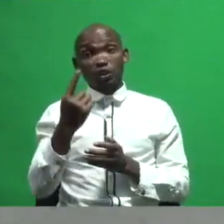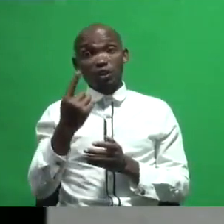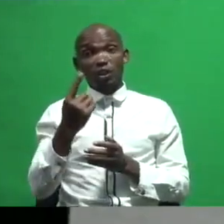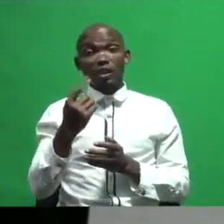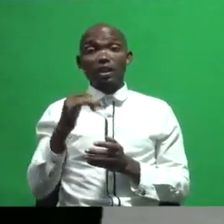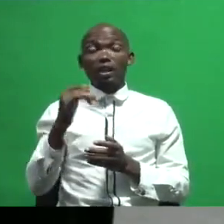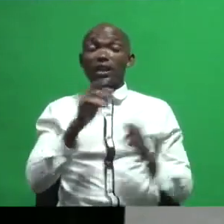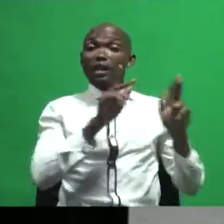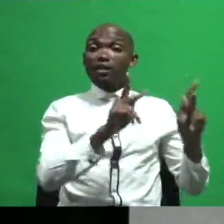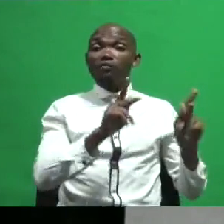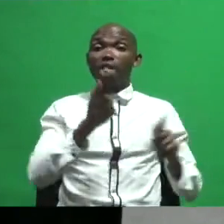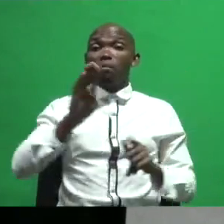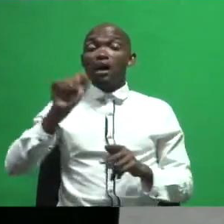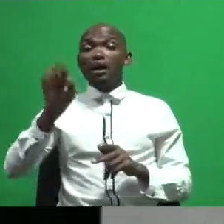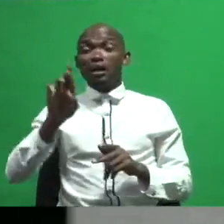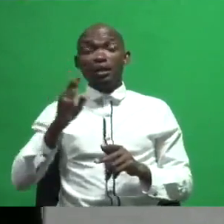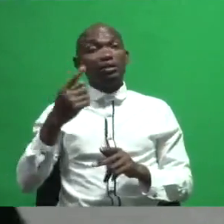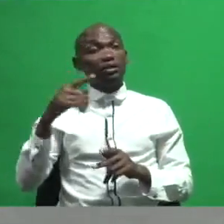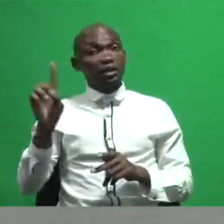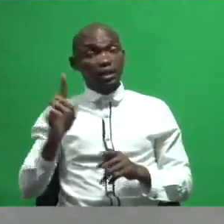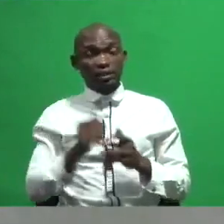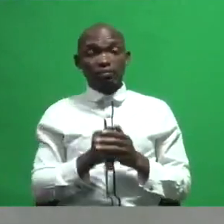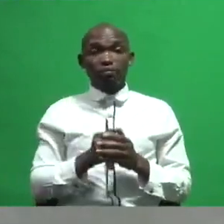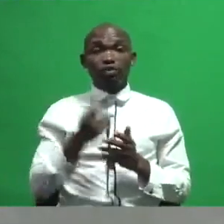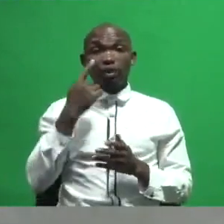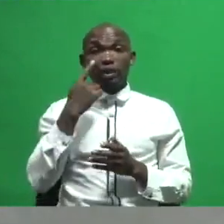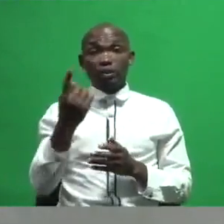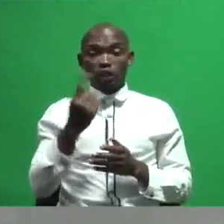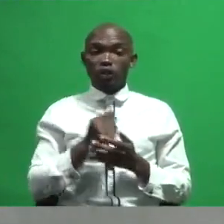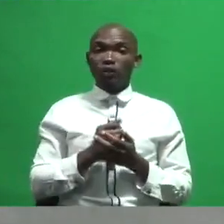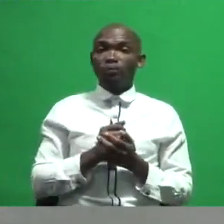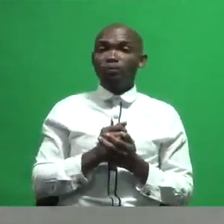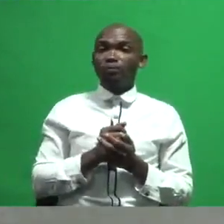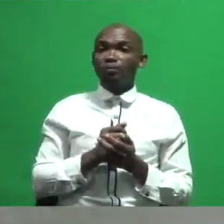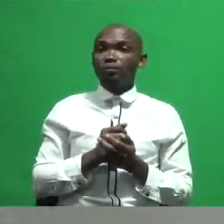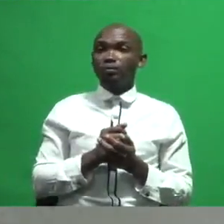Let us look if Bakari is right or no. Let us look.